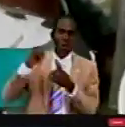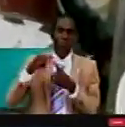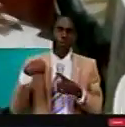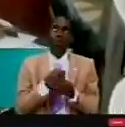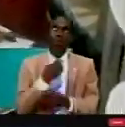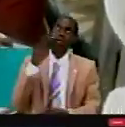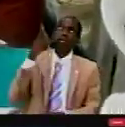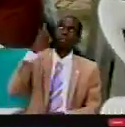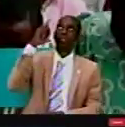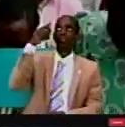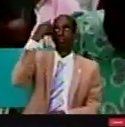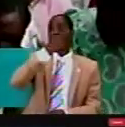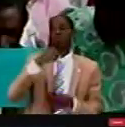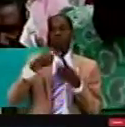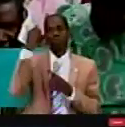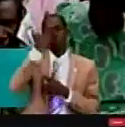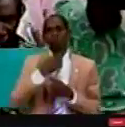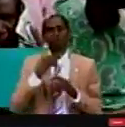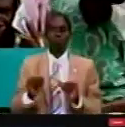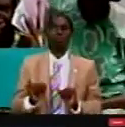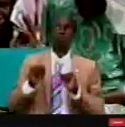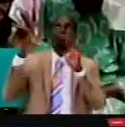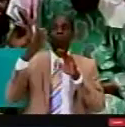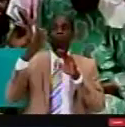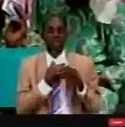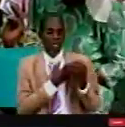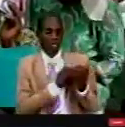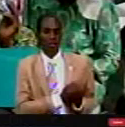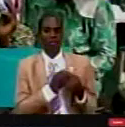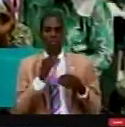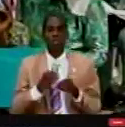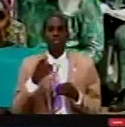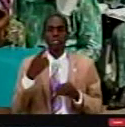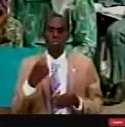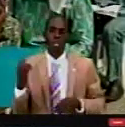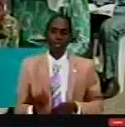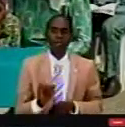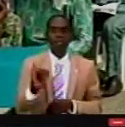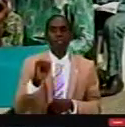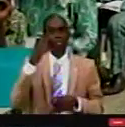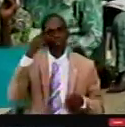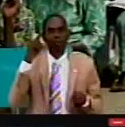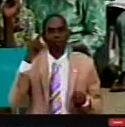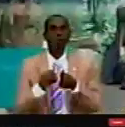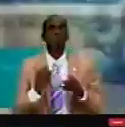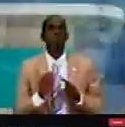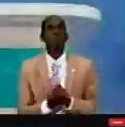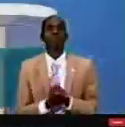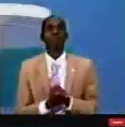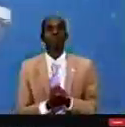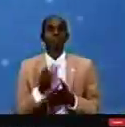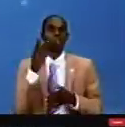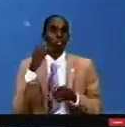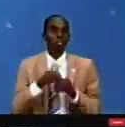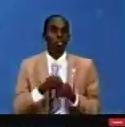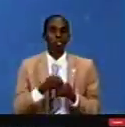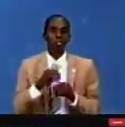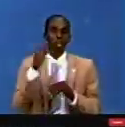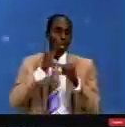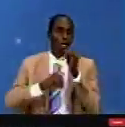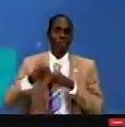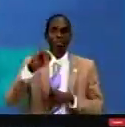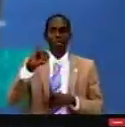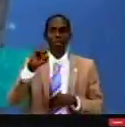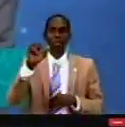Christian and confidence in the Everlasting inner Covenant when you came at Isaiah chapter 42 and I'm